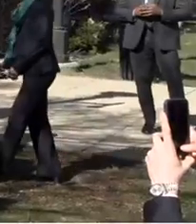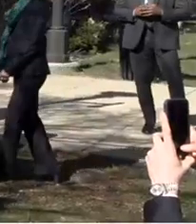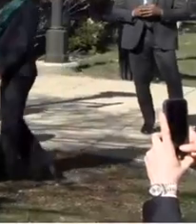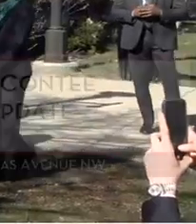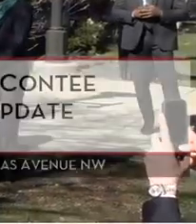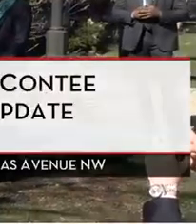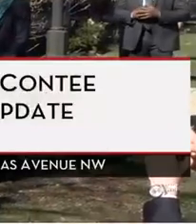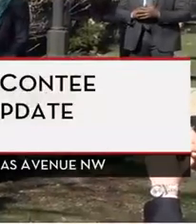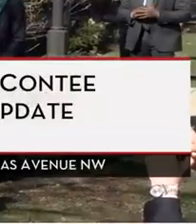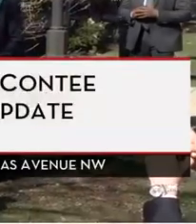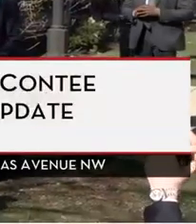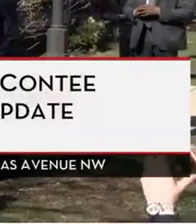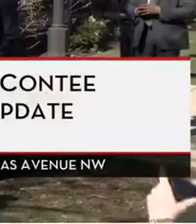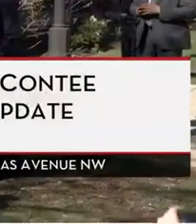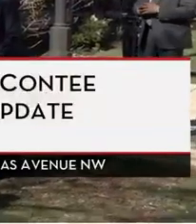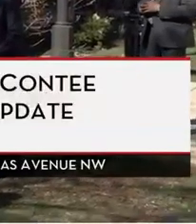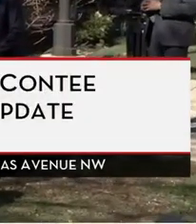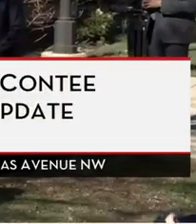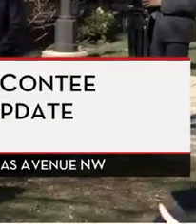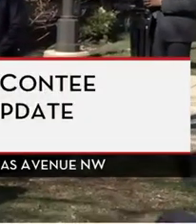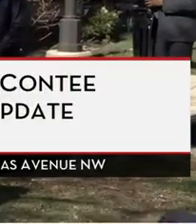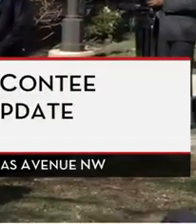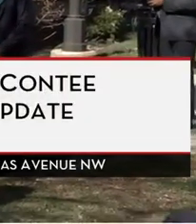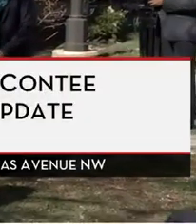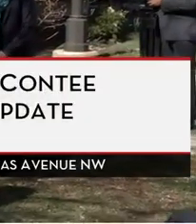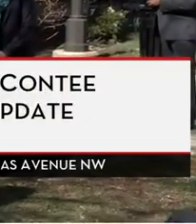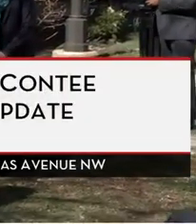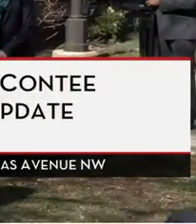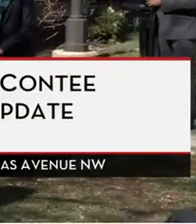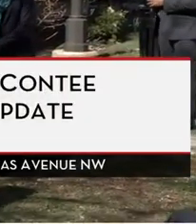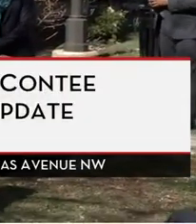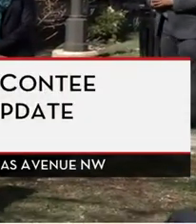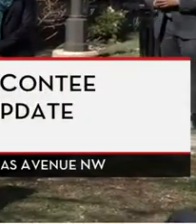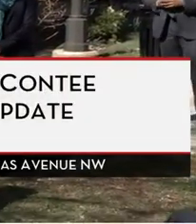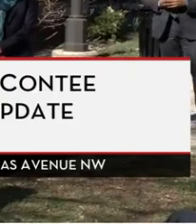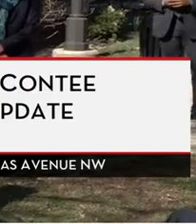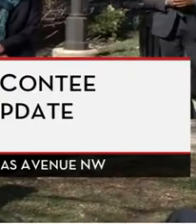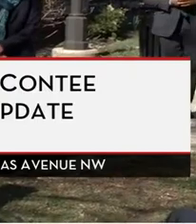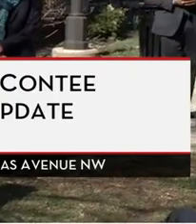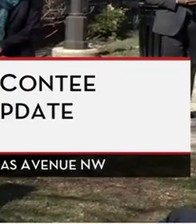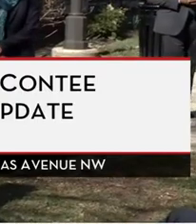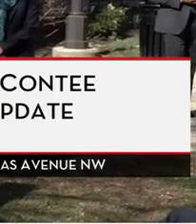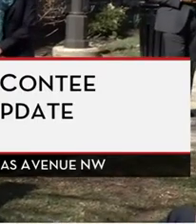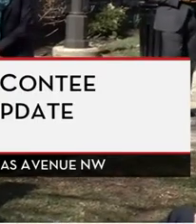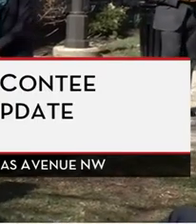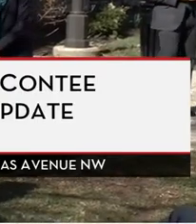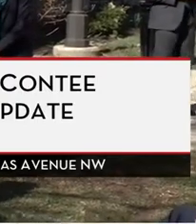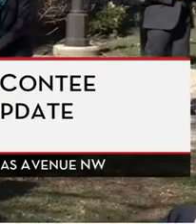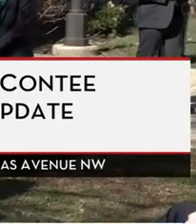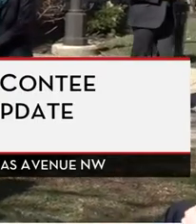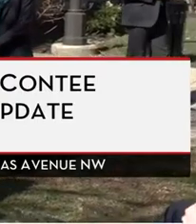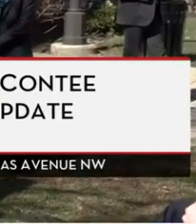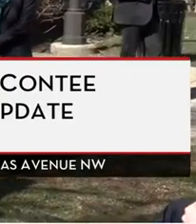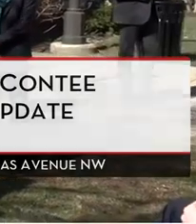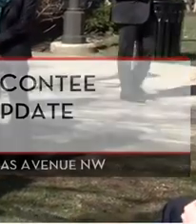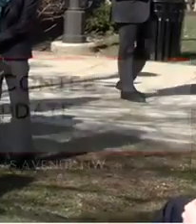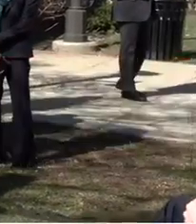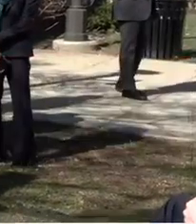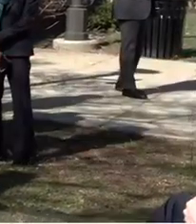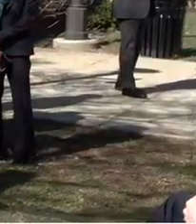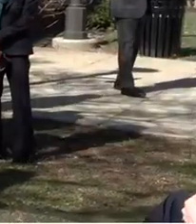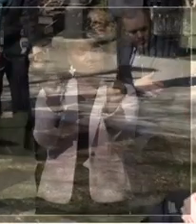Afternoon. I'm Muriel Bowser. I'm the mayor of Washington, D.C. I am joined by members of my public safety